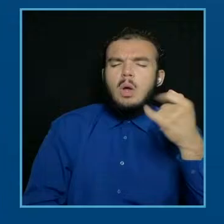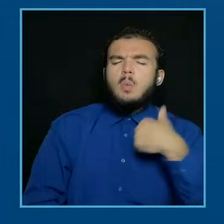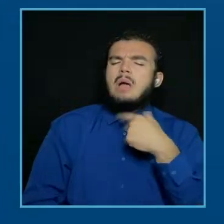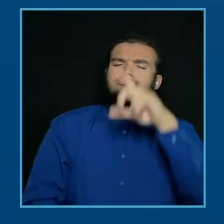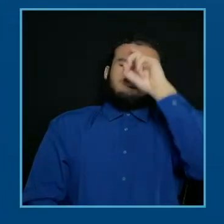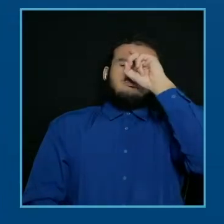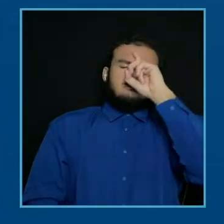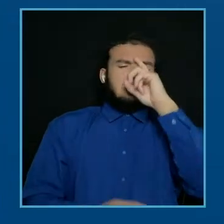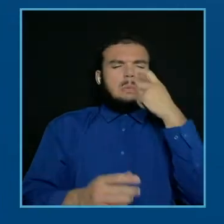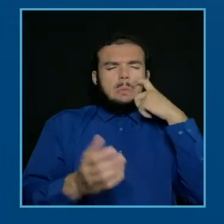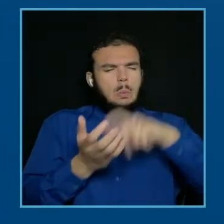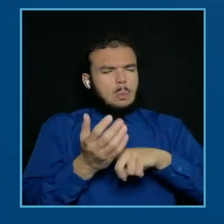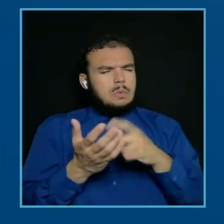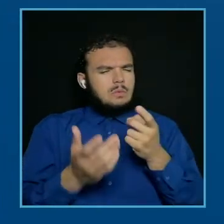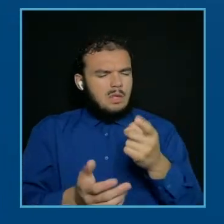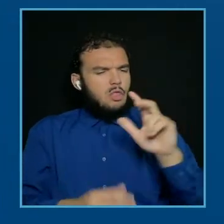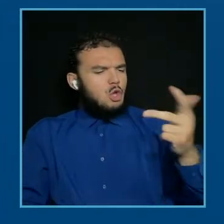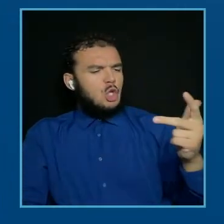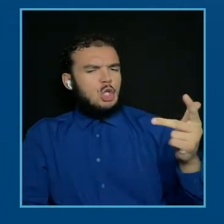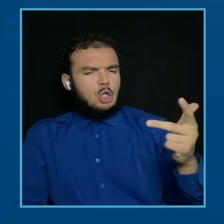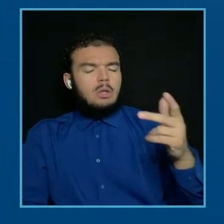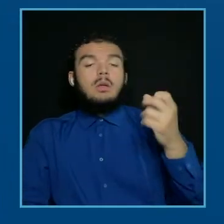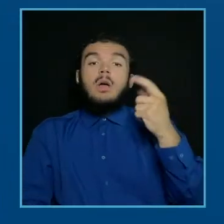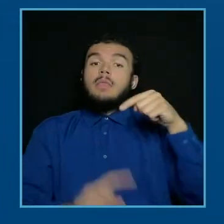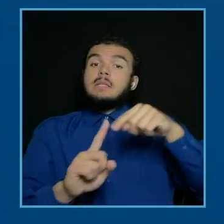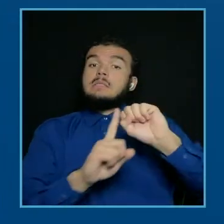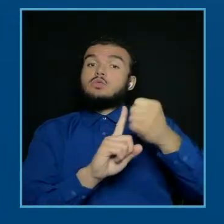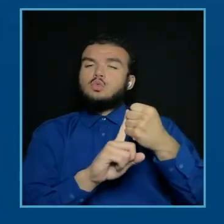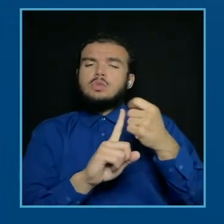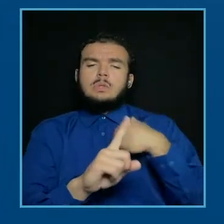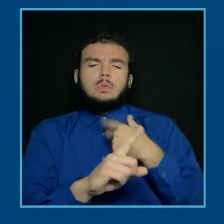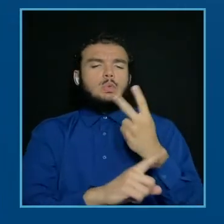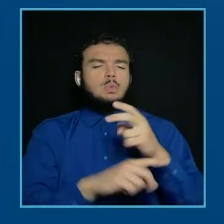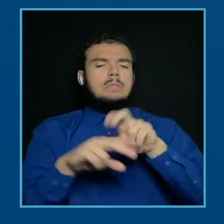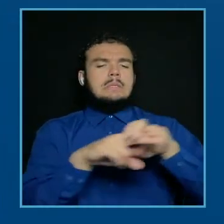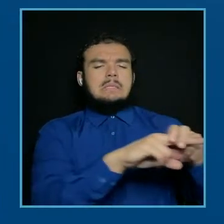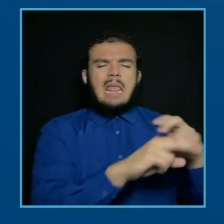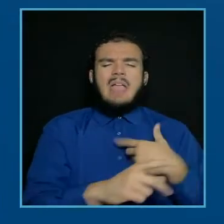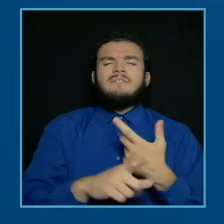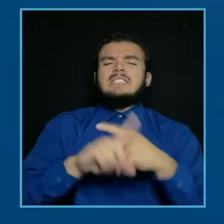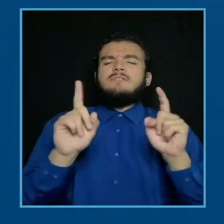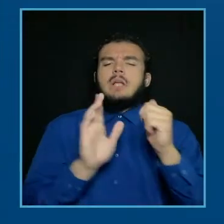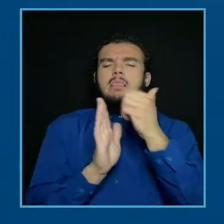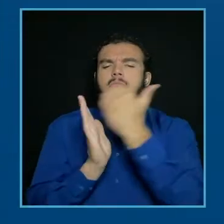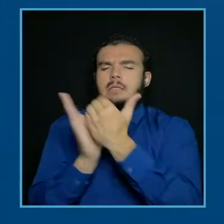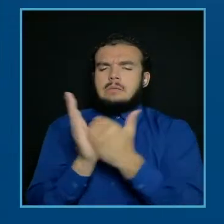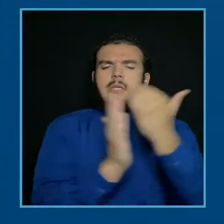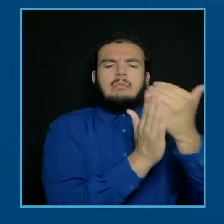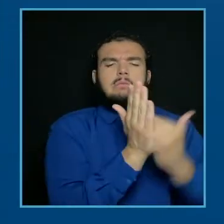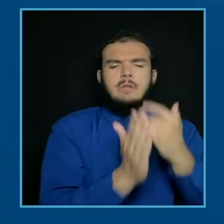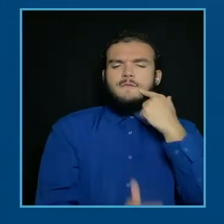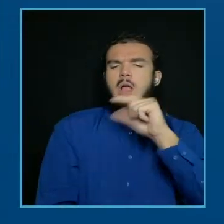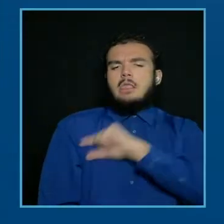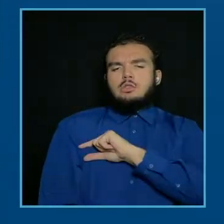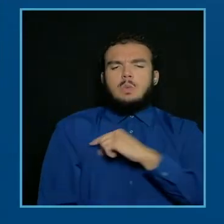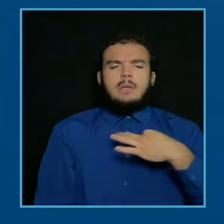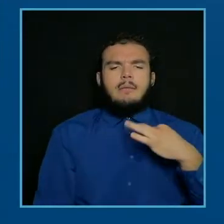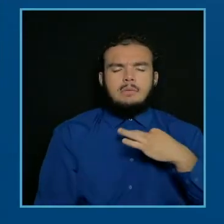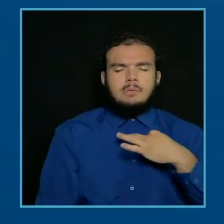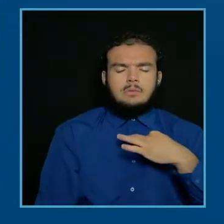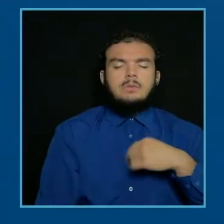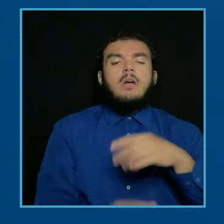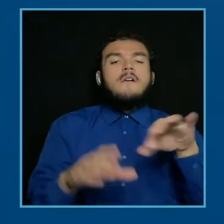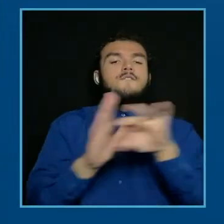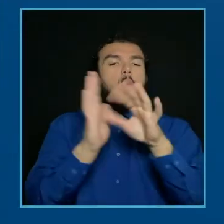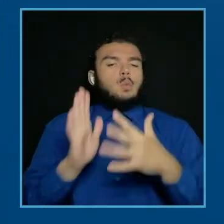ballot, however, is that in this case, the two seats had different lists of eligible candidates. The voters were thus